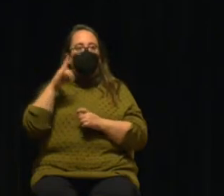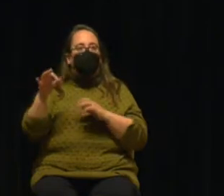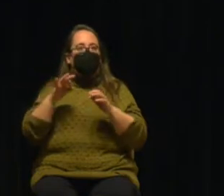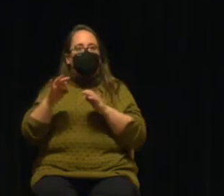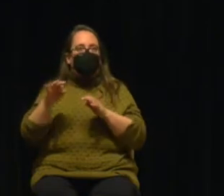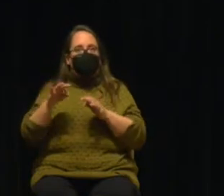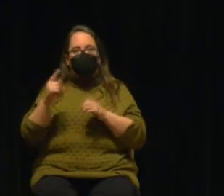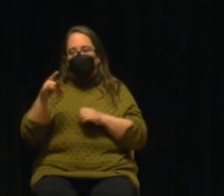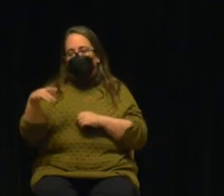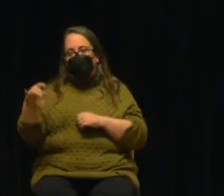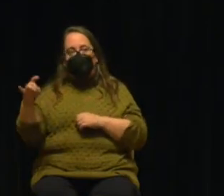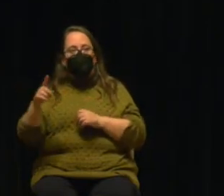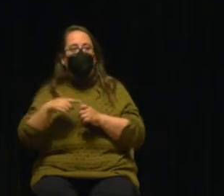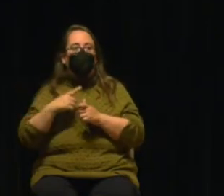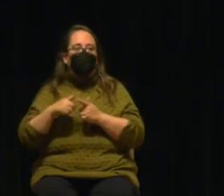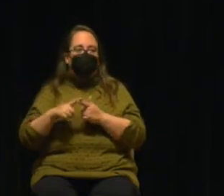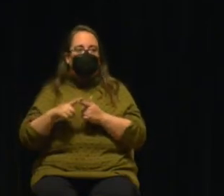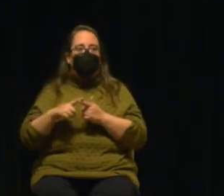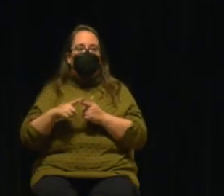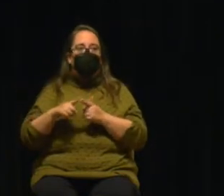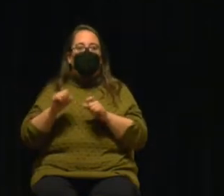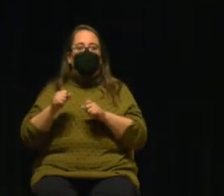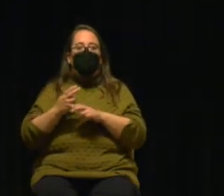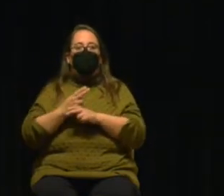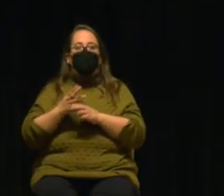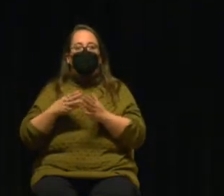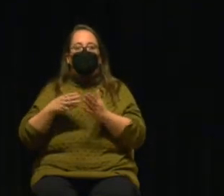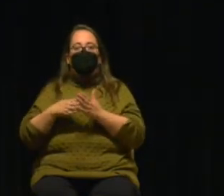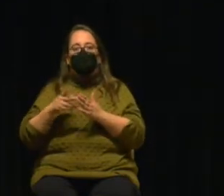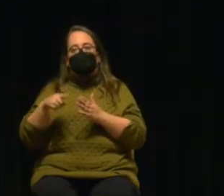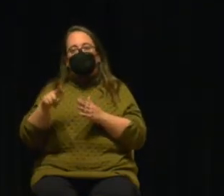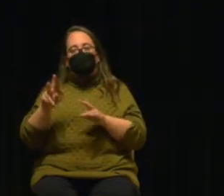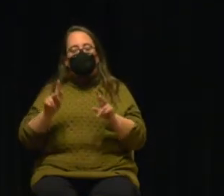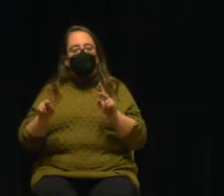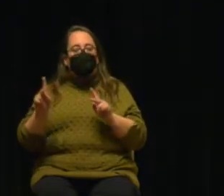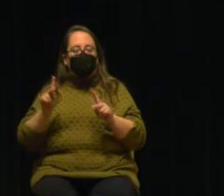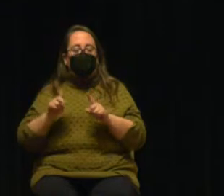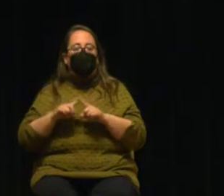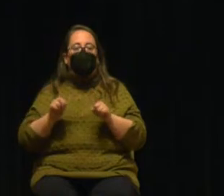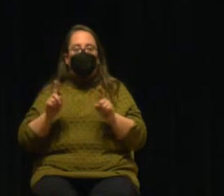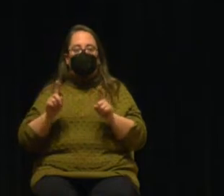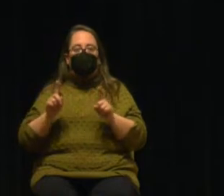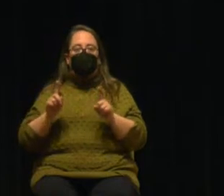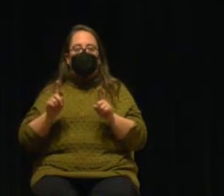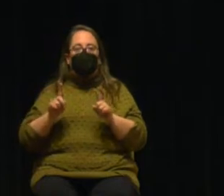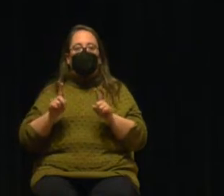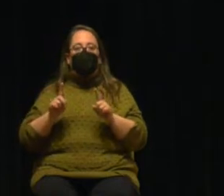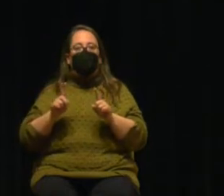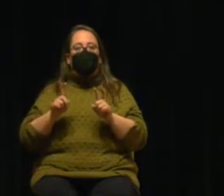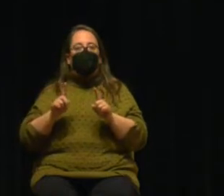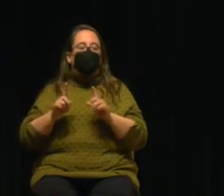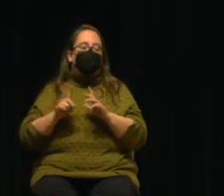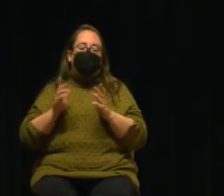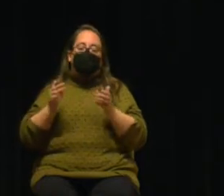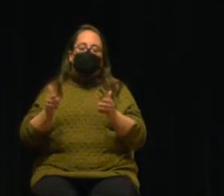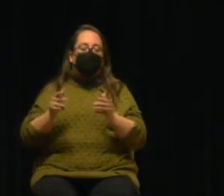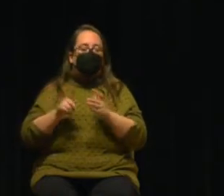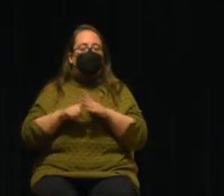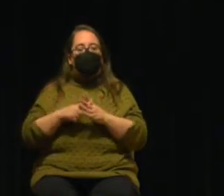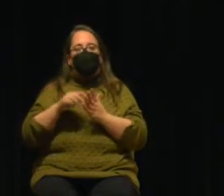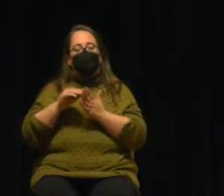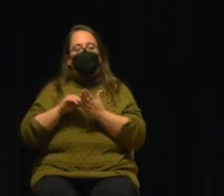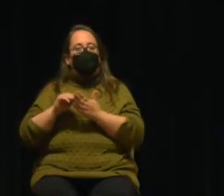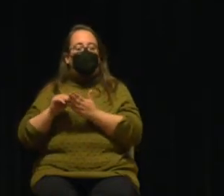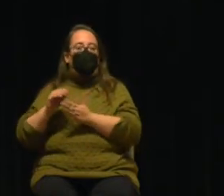into the wrong hands, they could potentially could be used against those people, but Still begins keeping these records